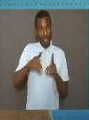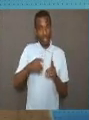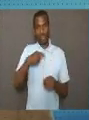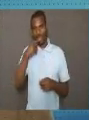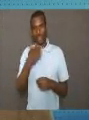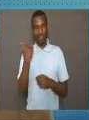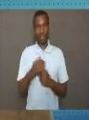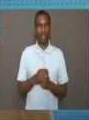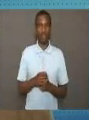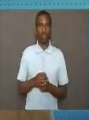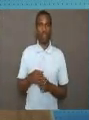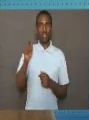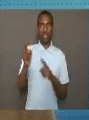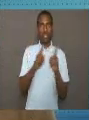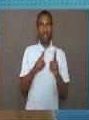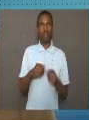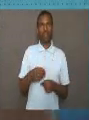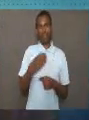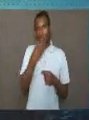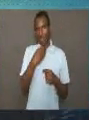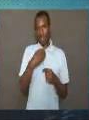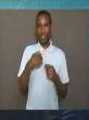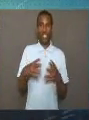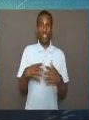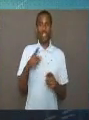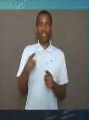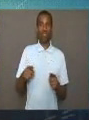relation to heat engines.